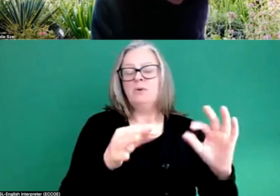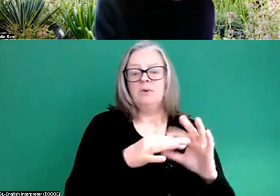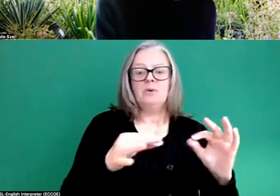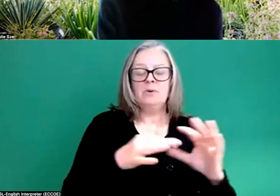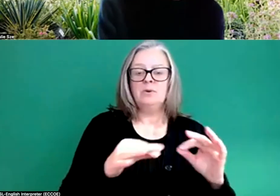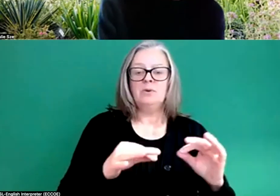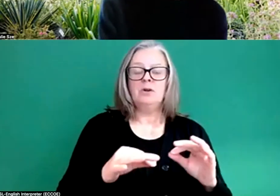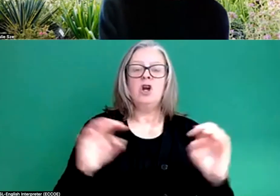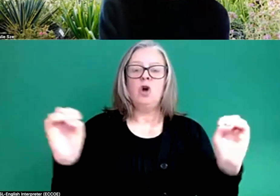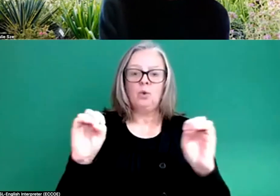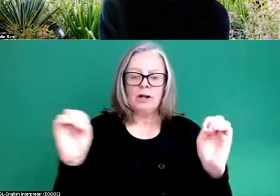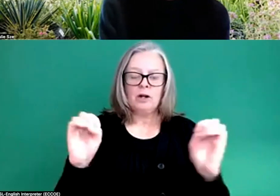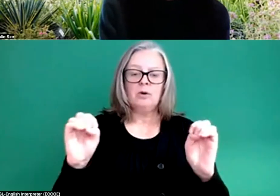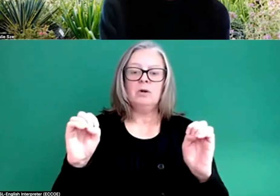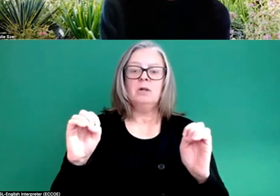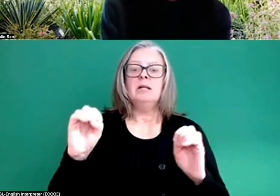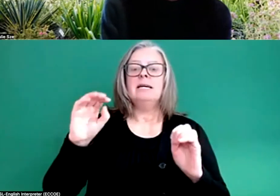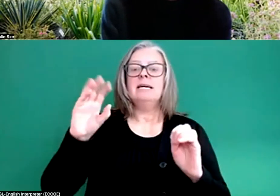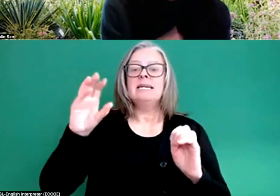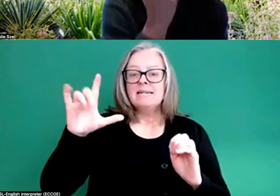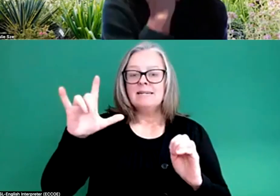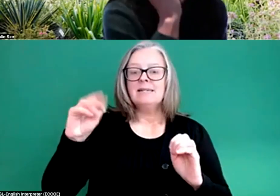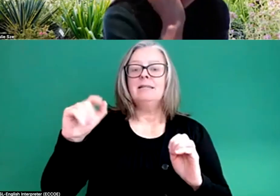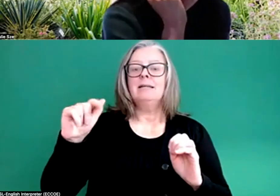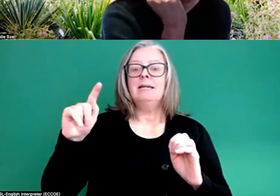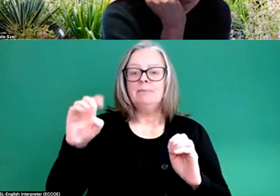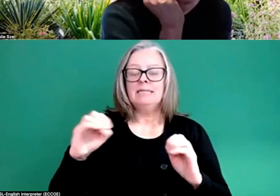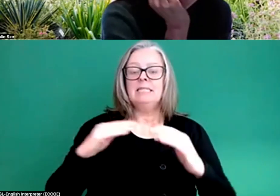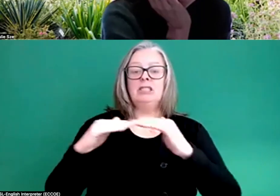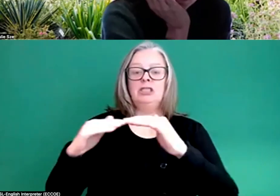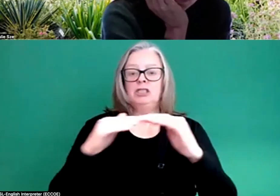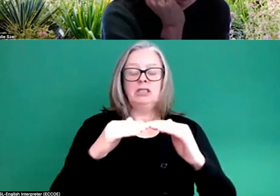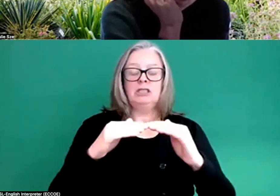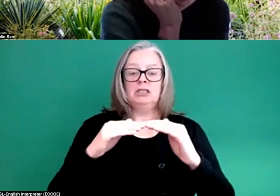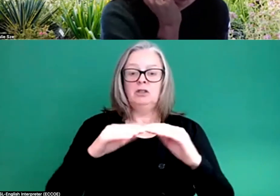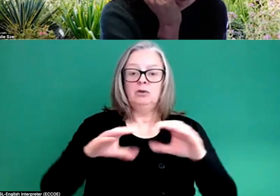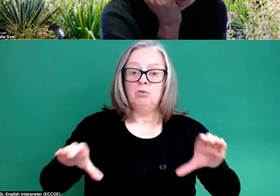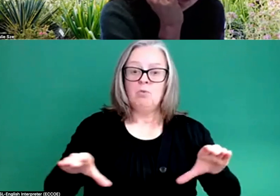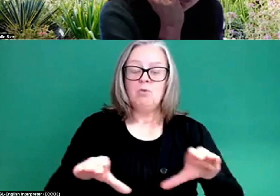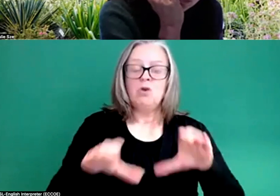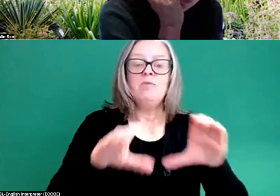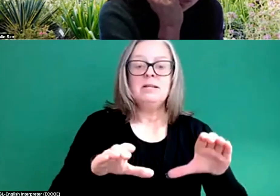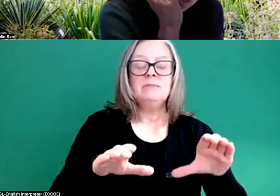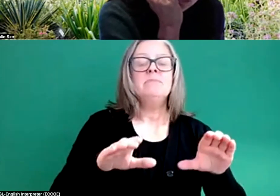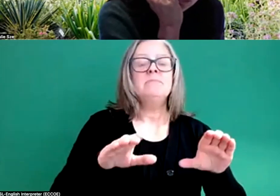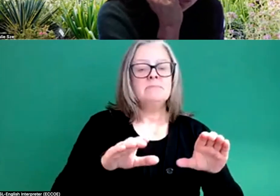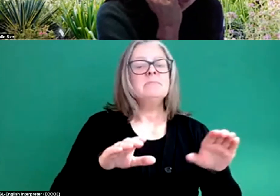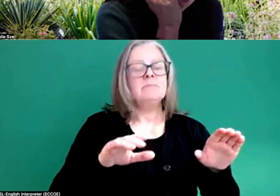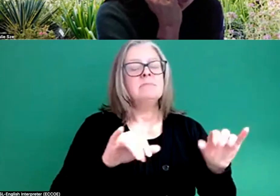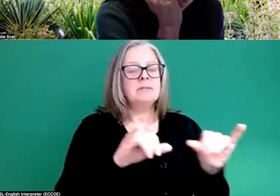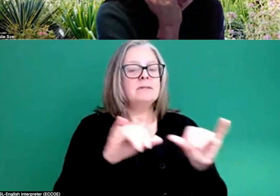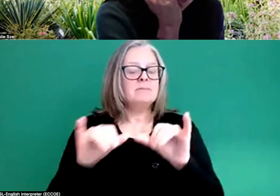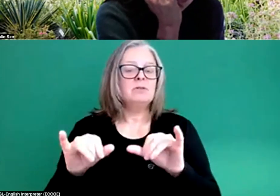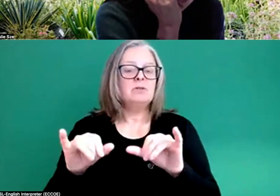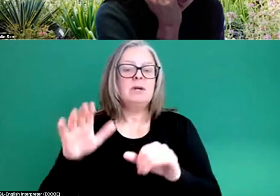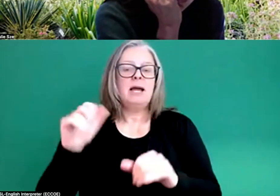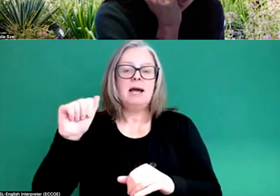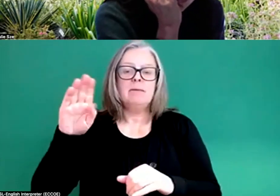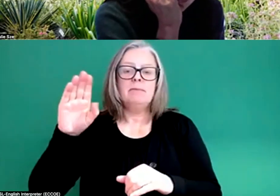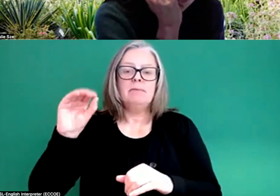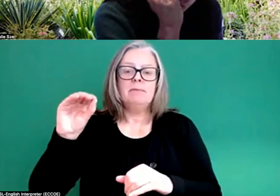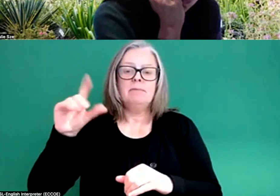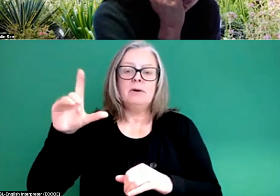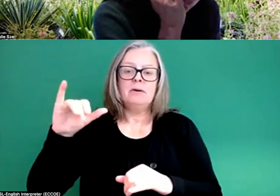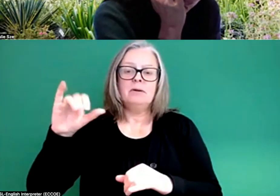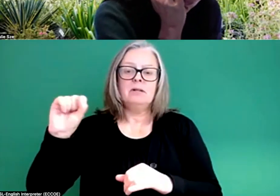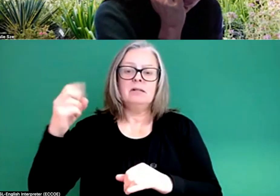has similar methodologies as an abolitionist movement in terms of thinking about, you know,